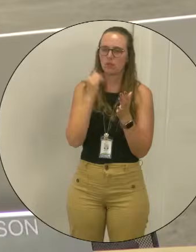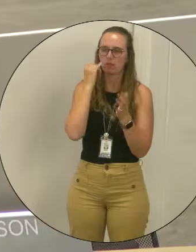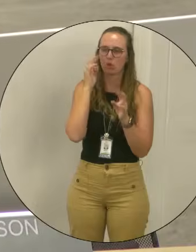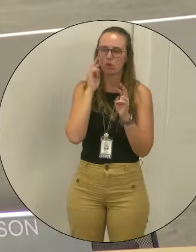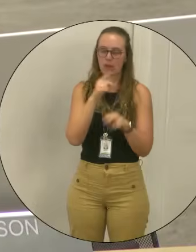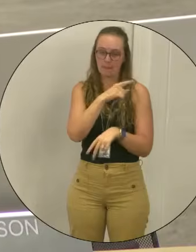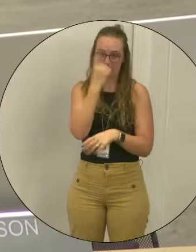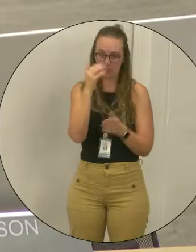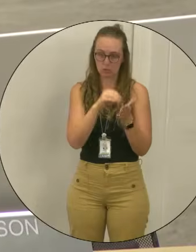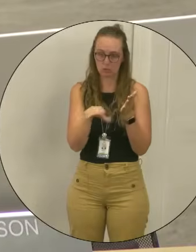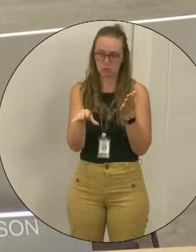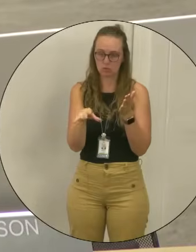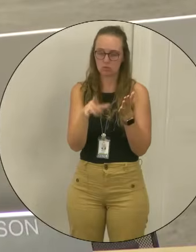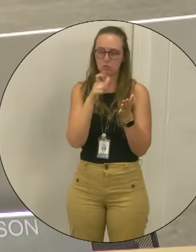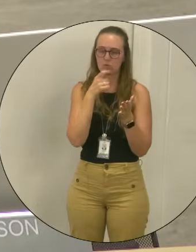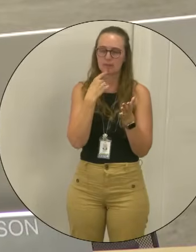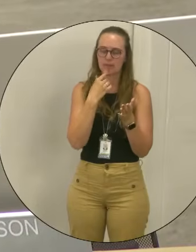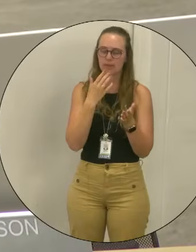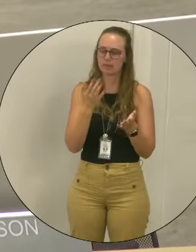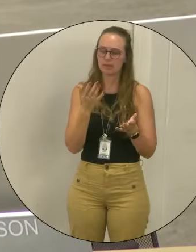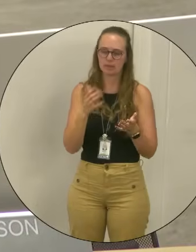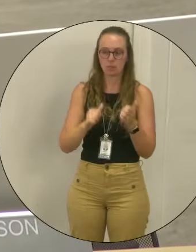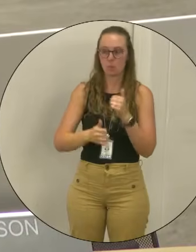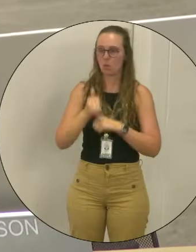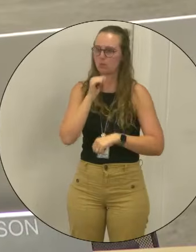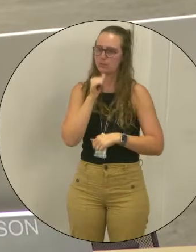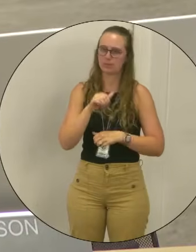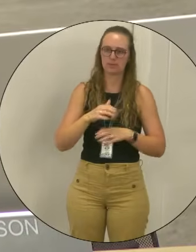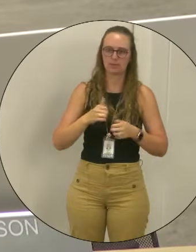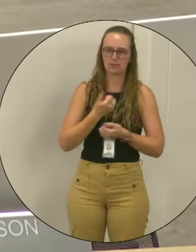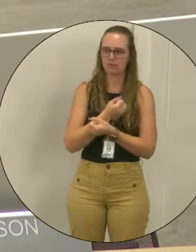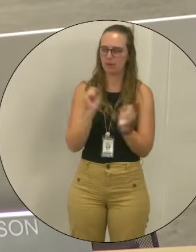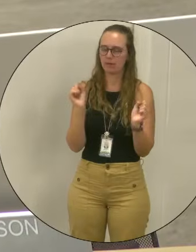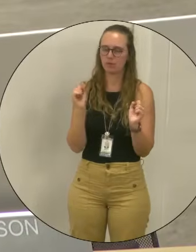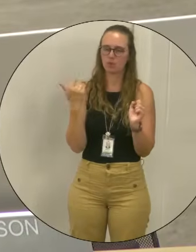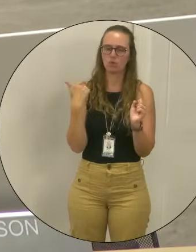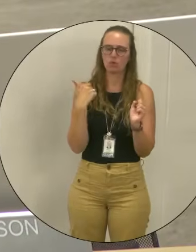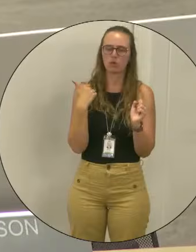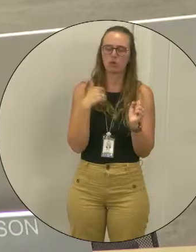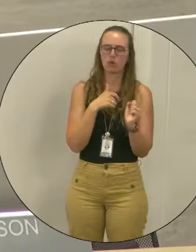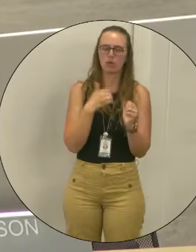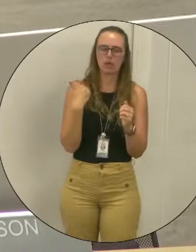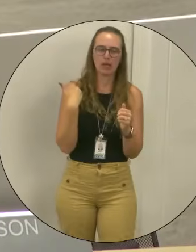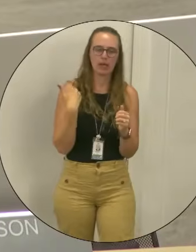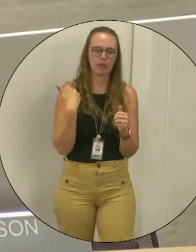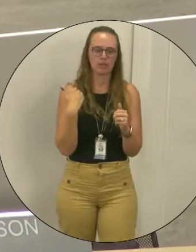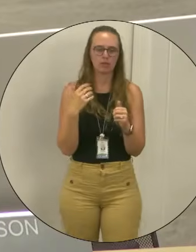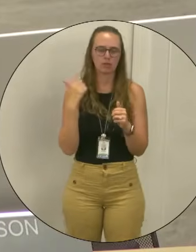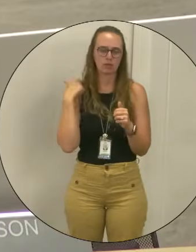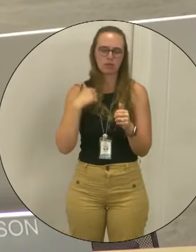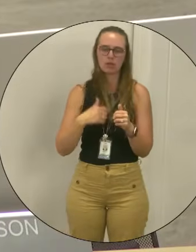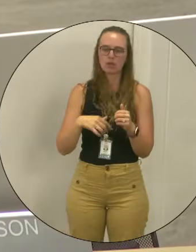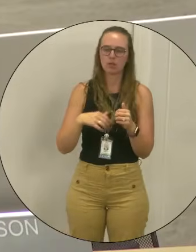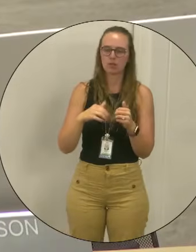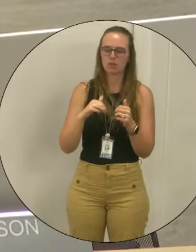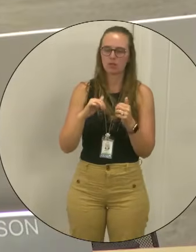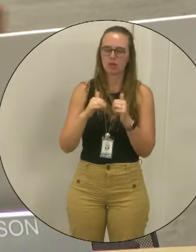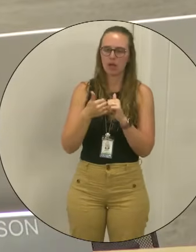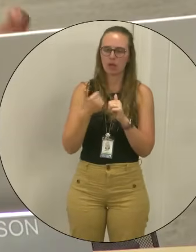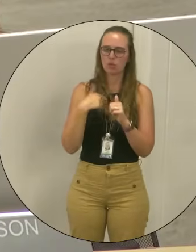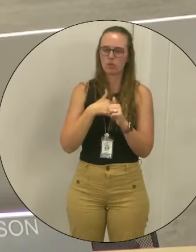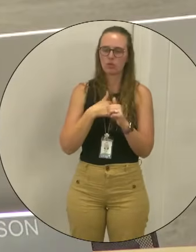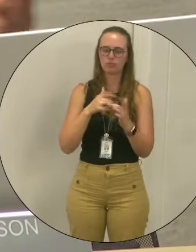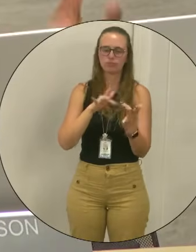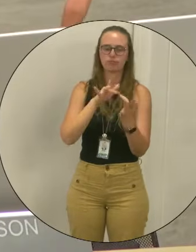Black students who are saying they feel most unsafe, is there a mechanism to follow up with a subgroup of Black students across